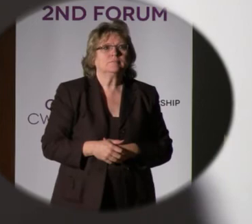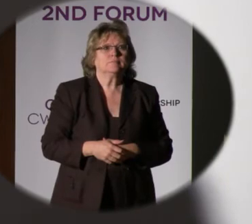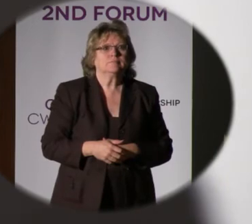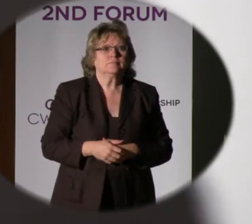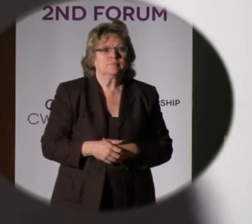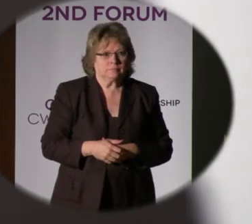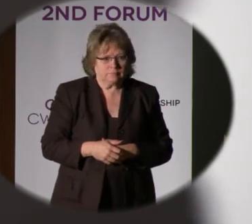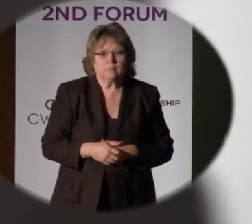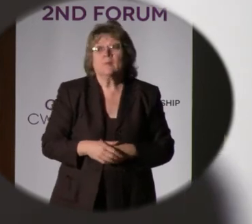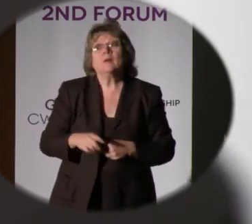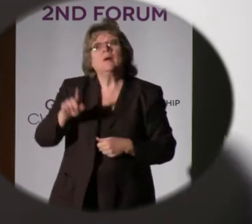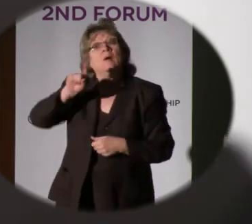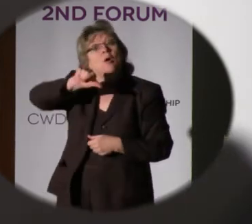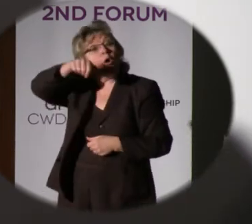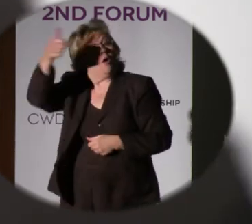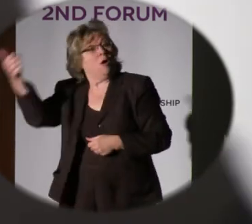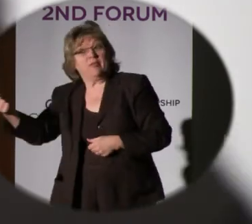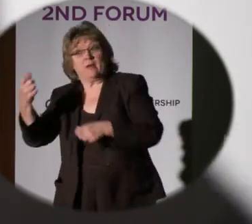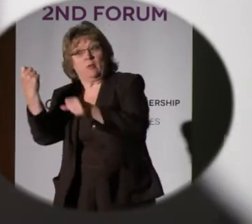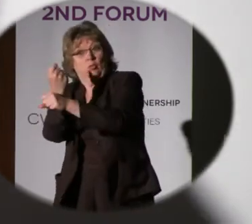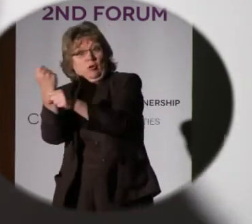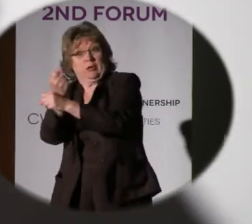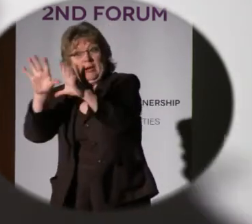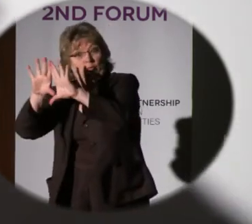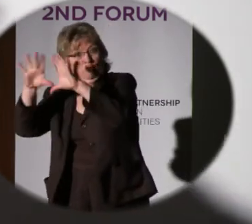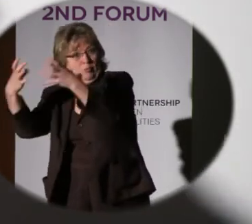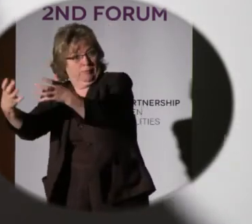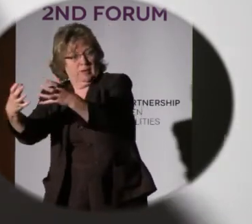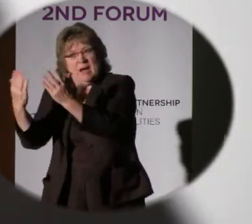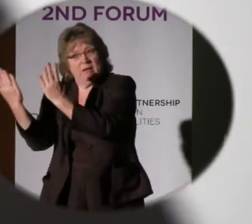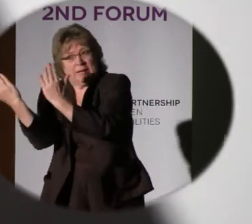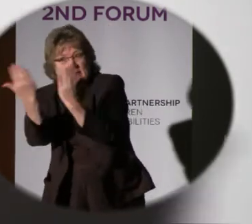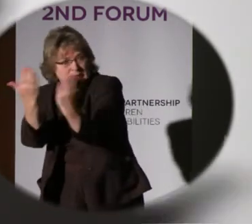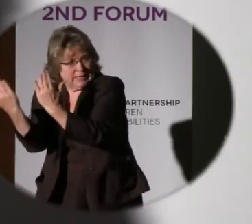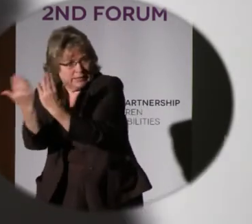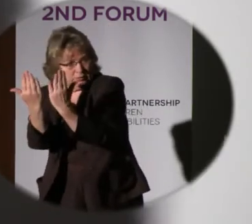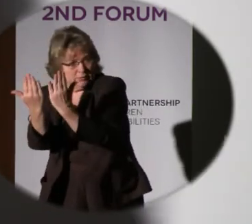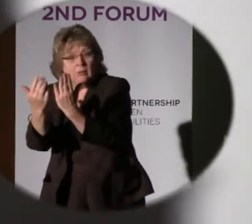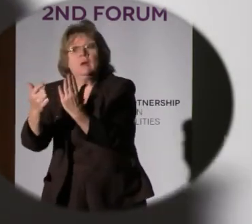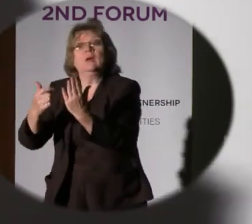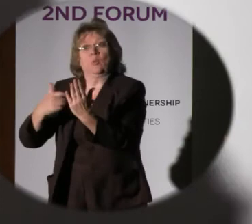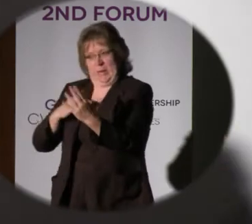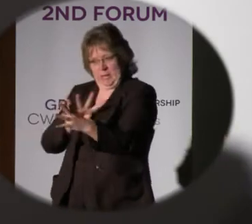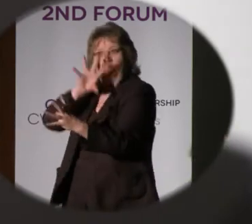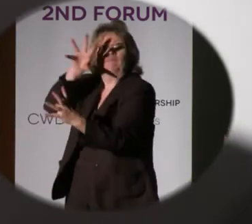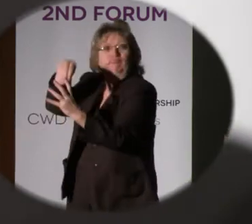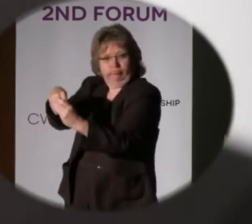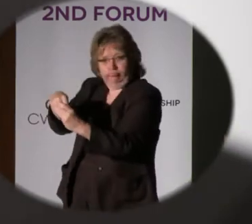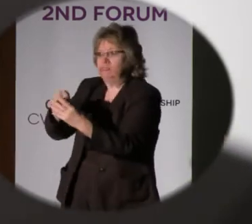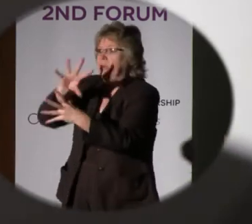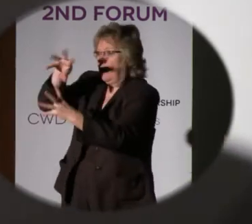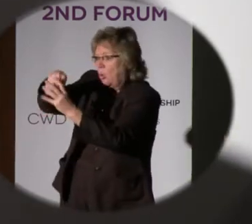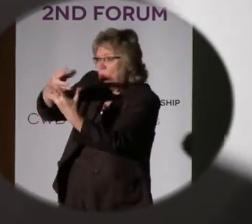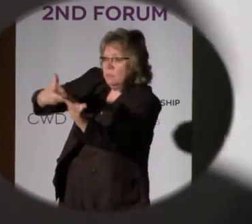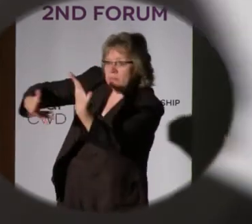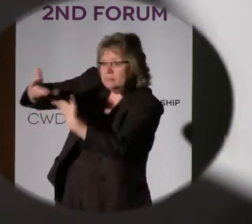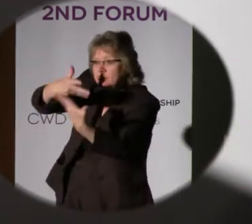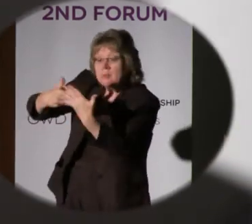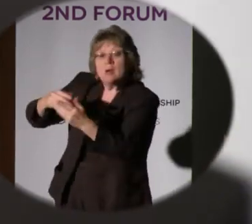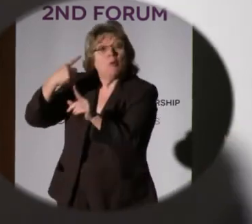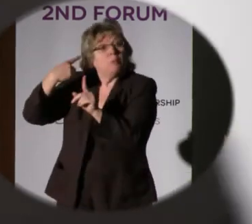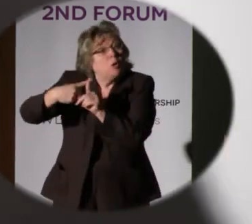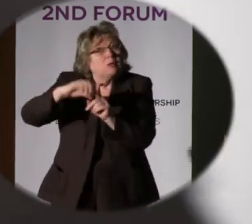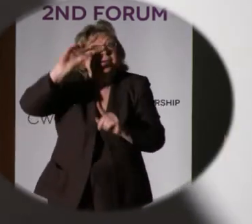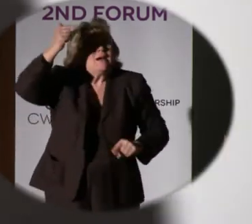Donor Coordination Group, and also the government has invited us to sit on the validation committee of the National Education Support